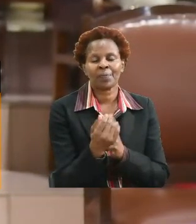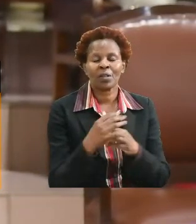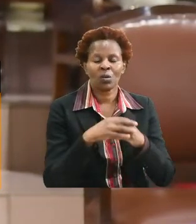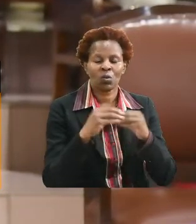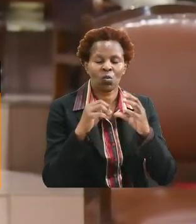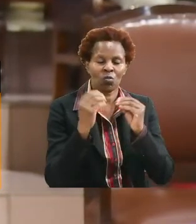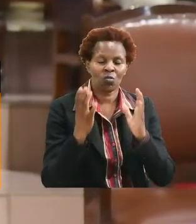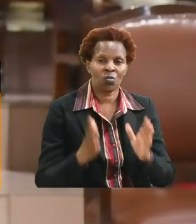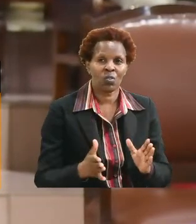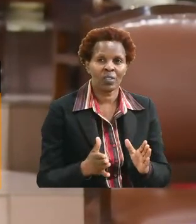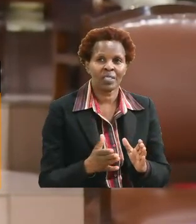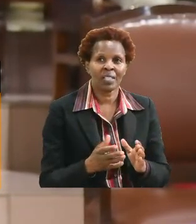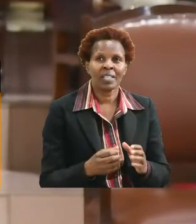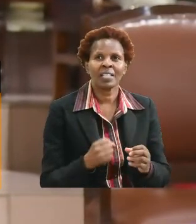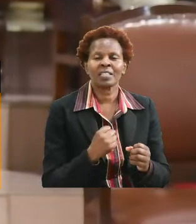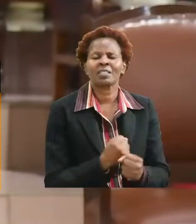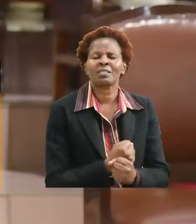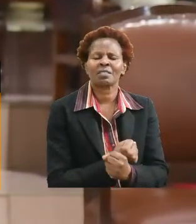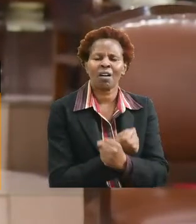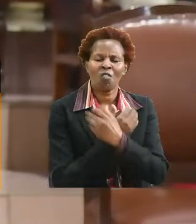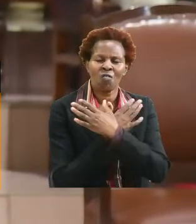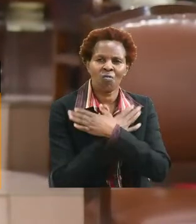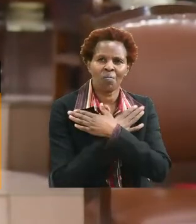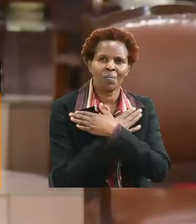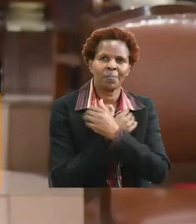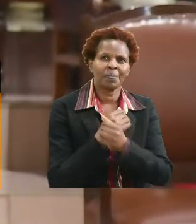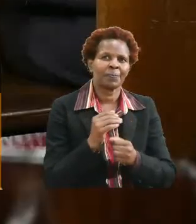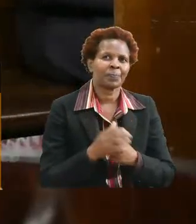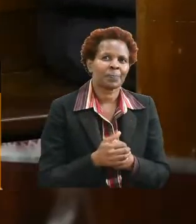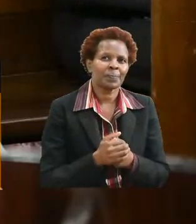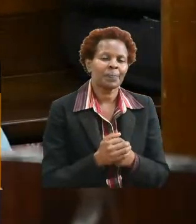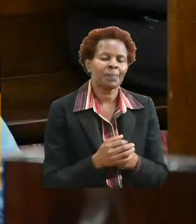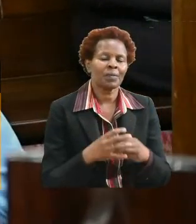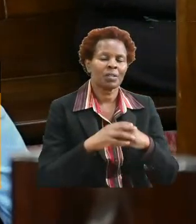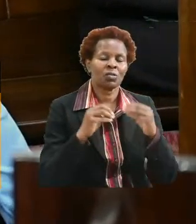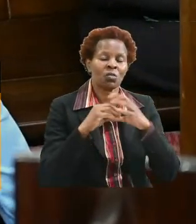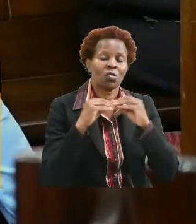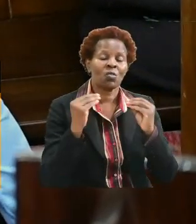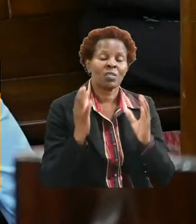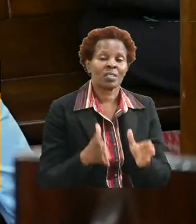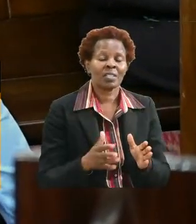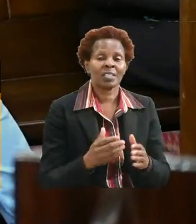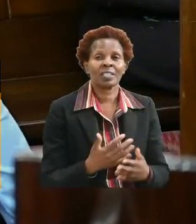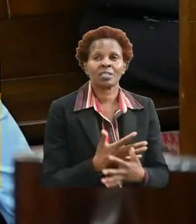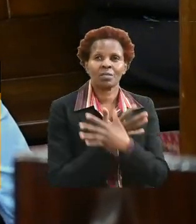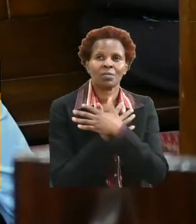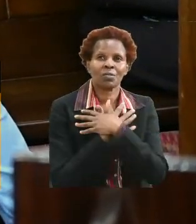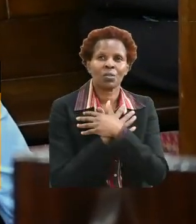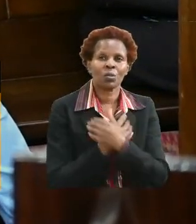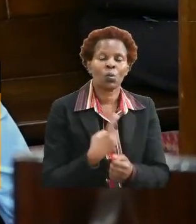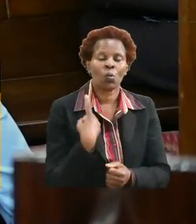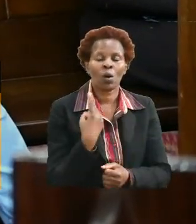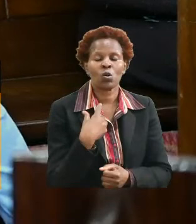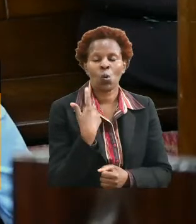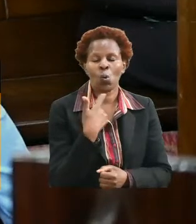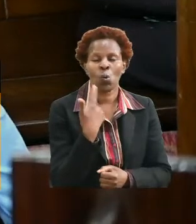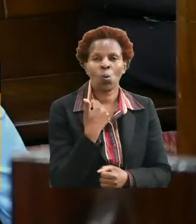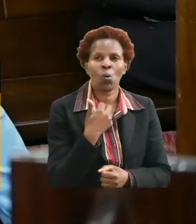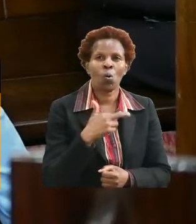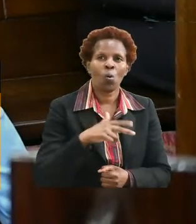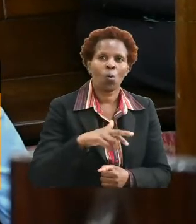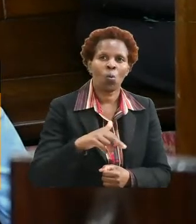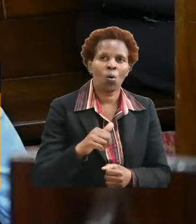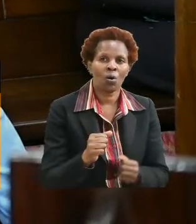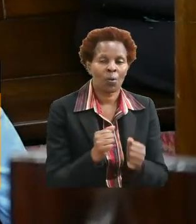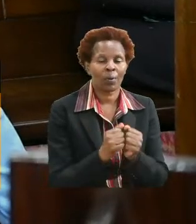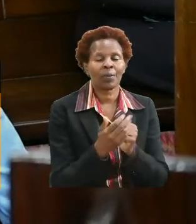comforter is a companion. Praise be to God. A comforter is a companion, one who walks